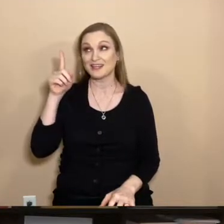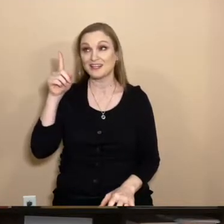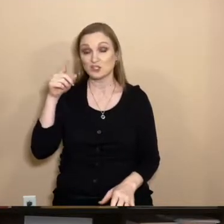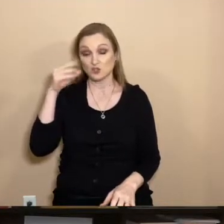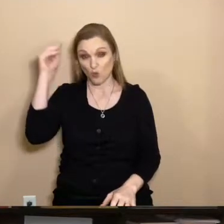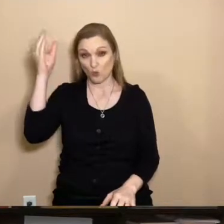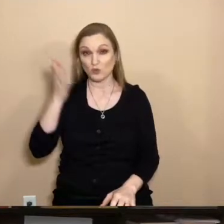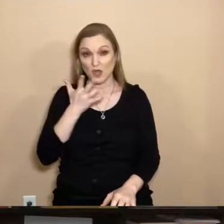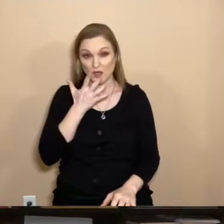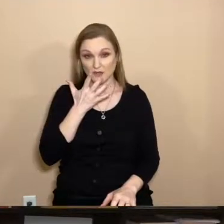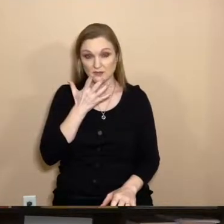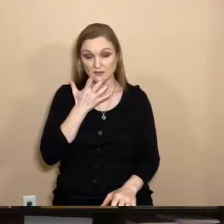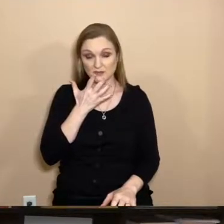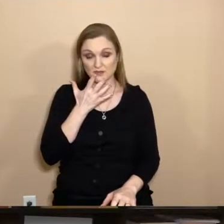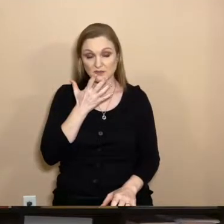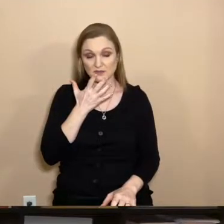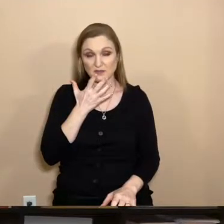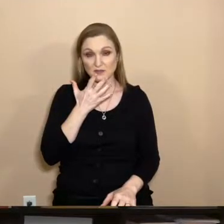to be,